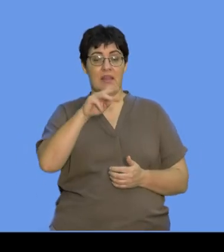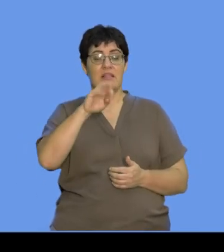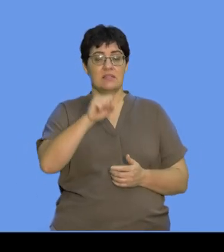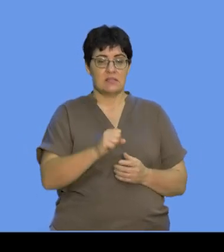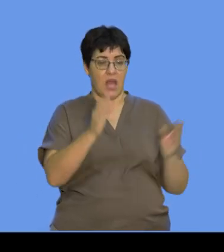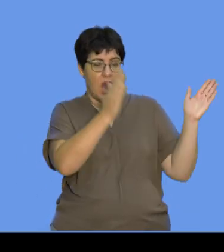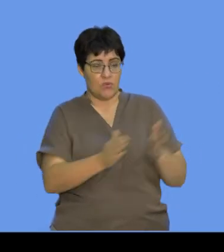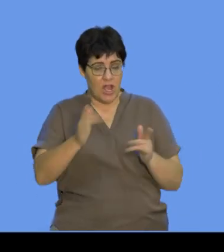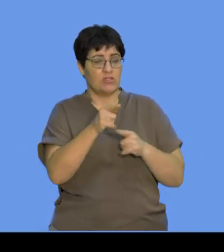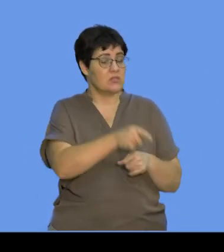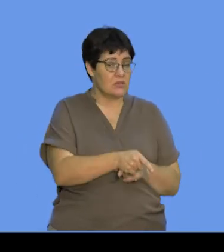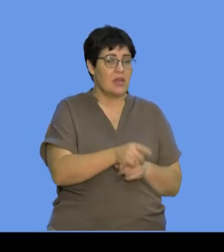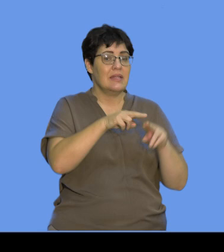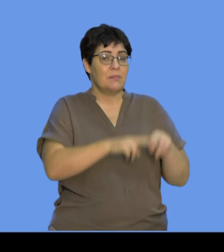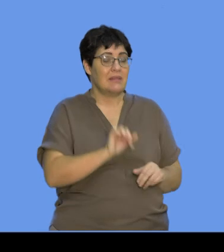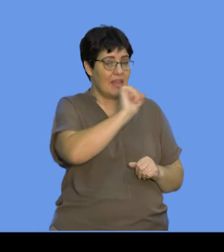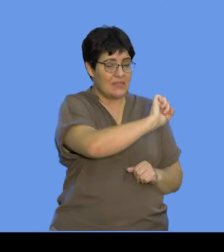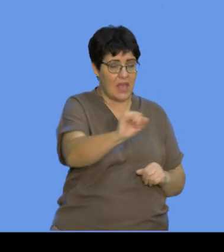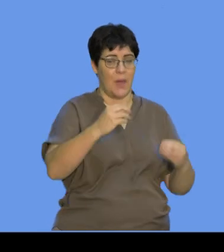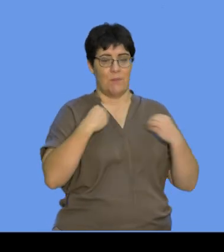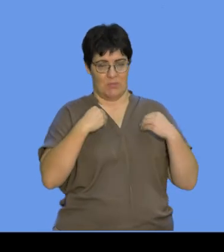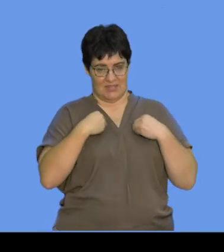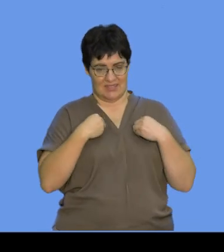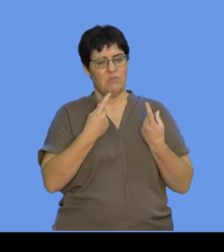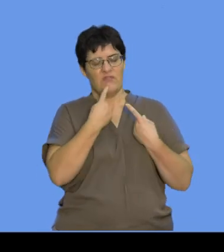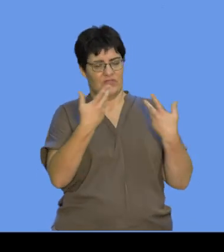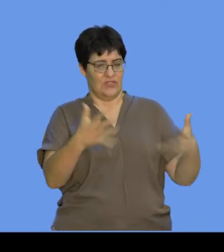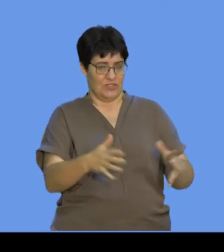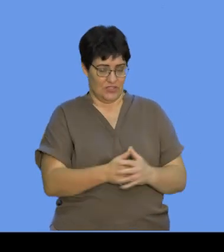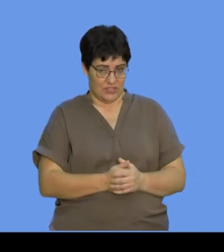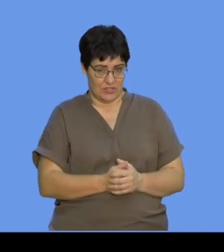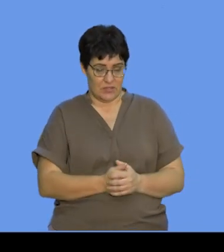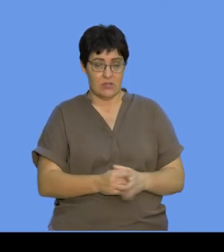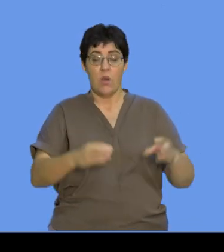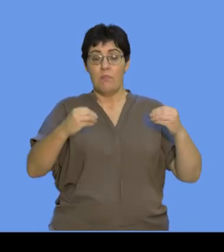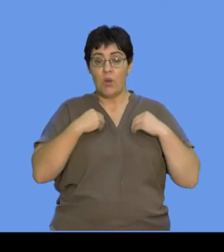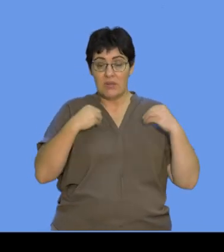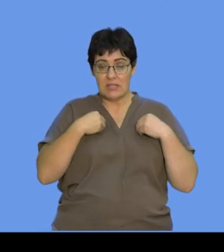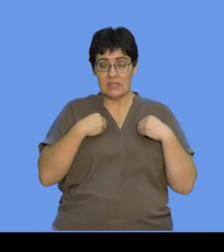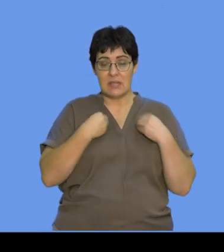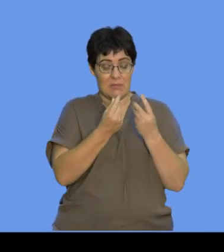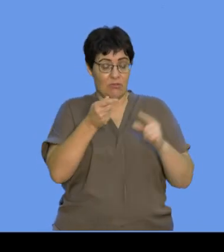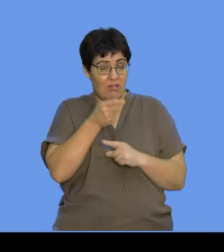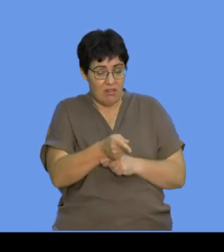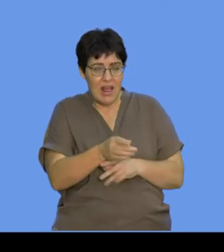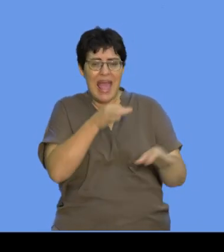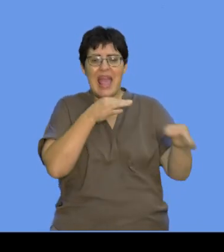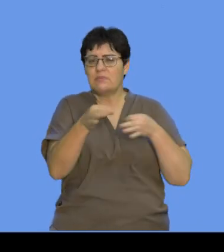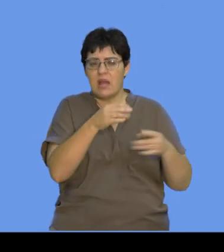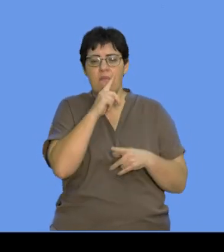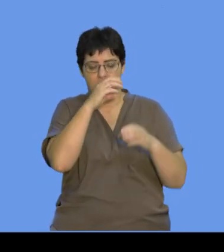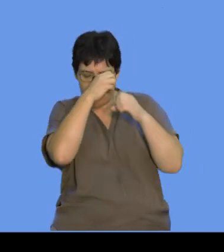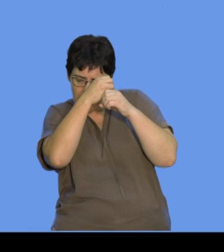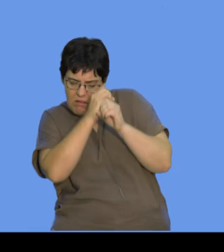table according to their properties. We've mentioned that, okay? So properties of matter are explained by studying the microscopic